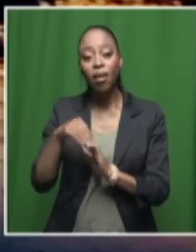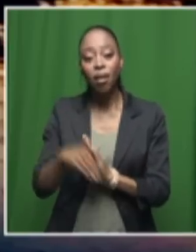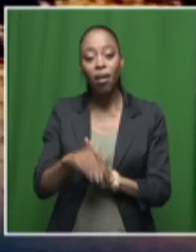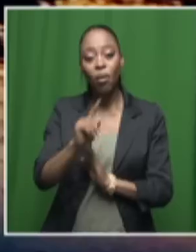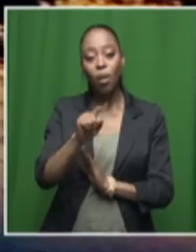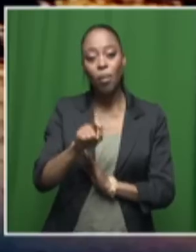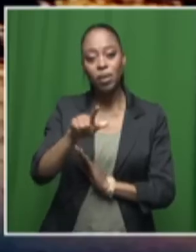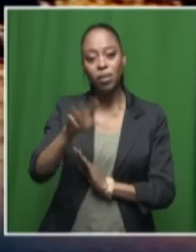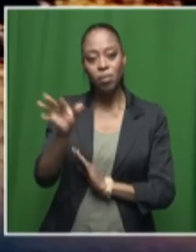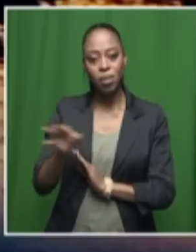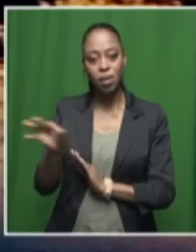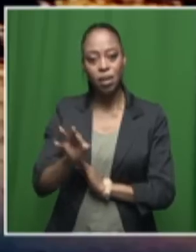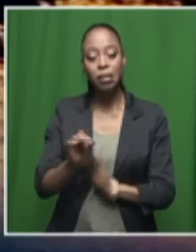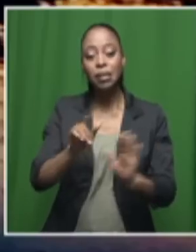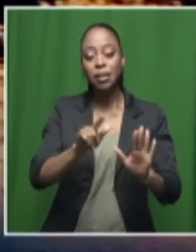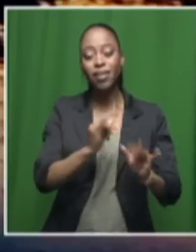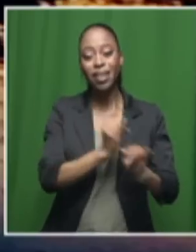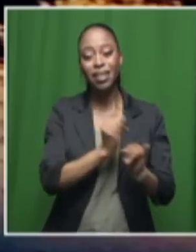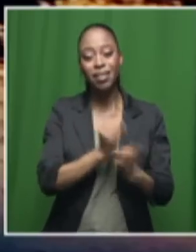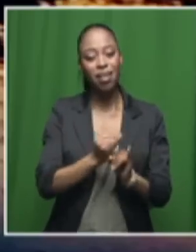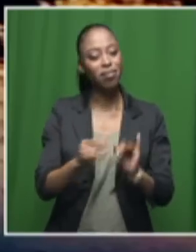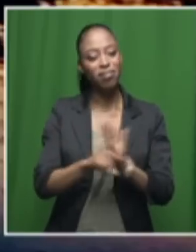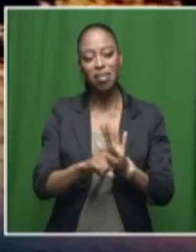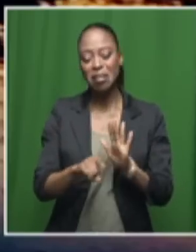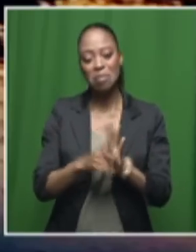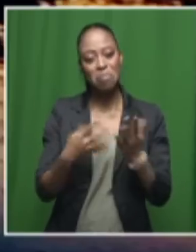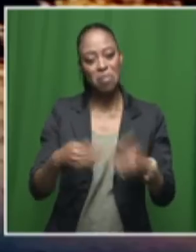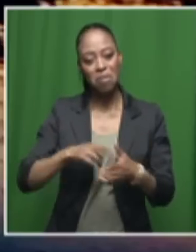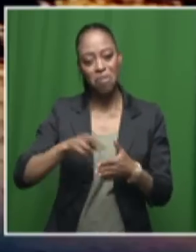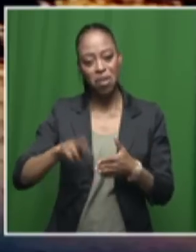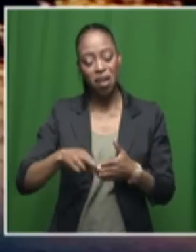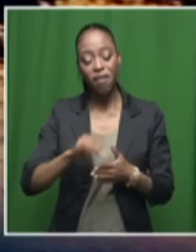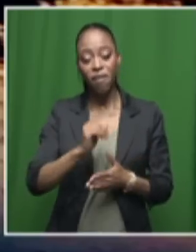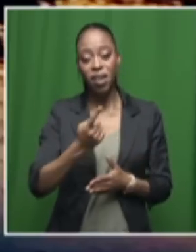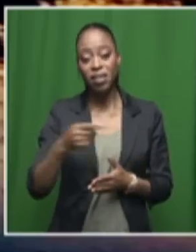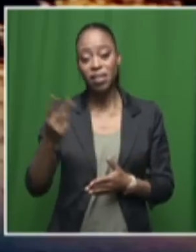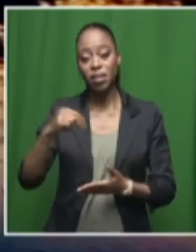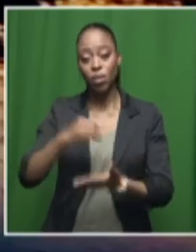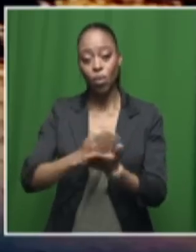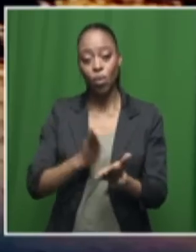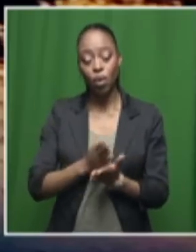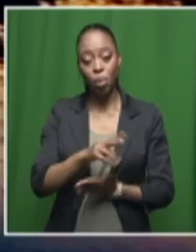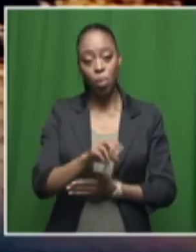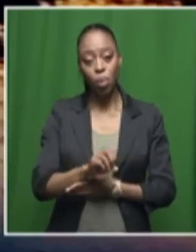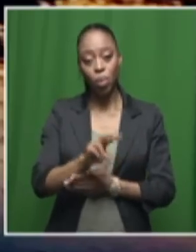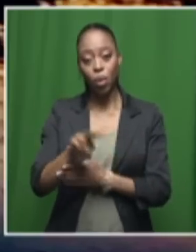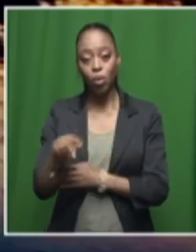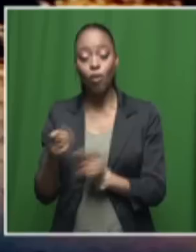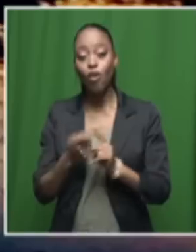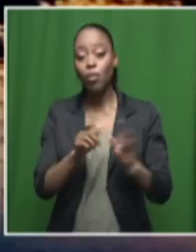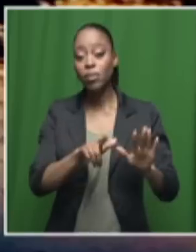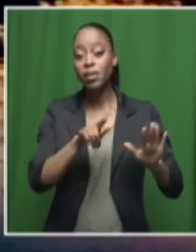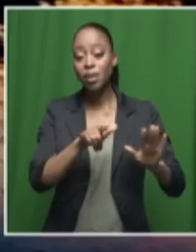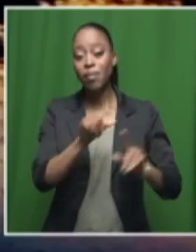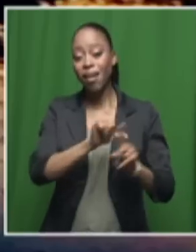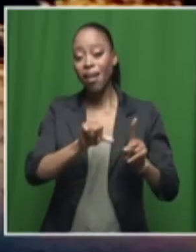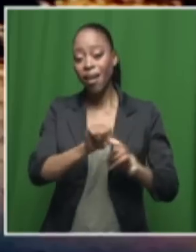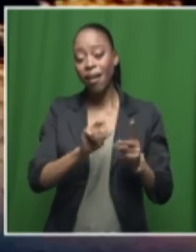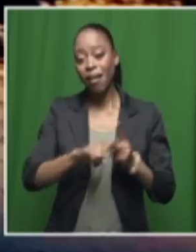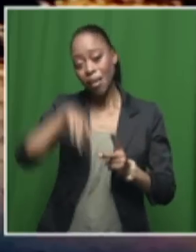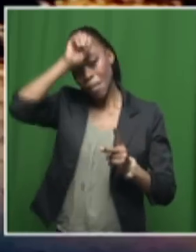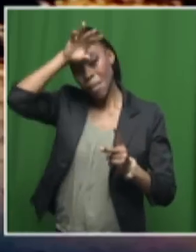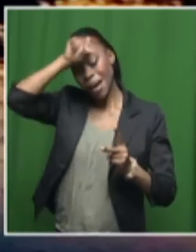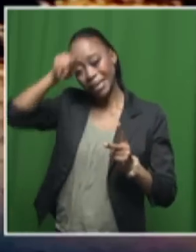quarter. 7 industries recorded negative growth between the first and second quarter of 2022. Now, of the 7, the agriculture and